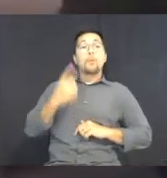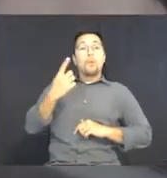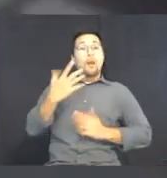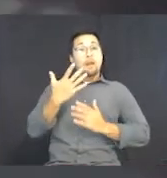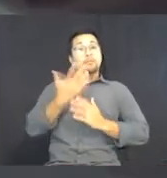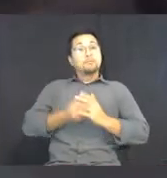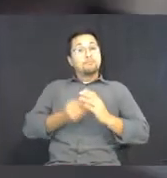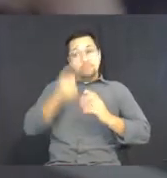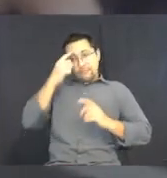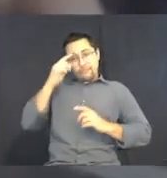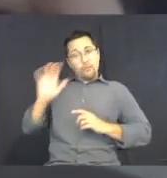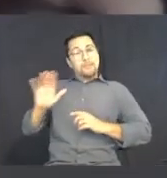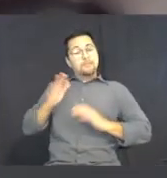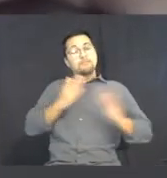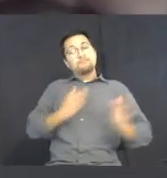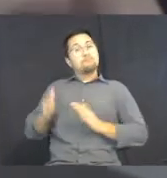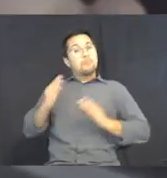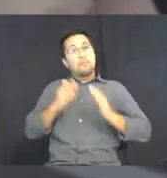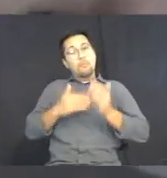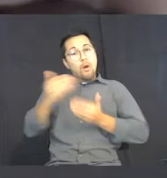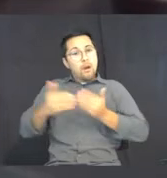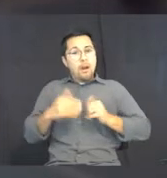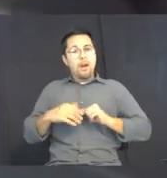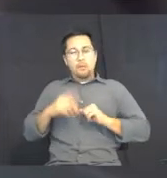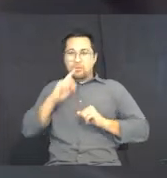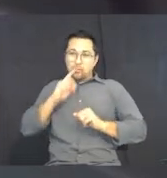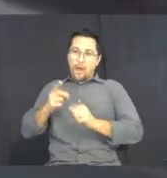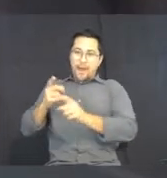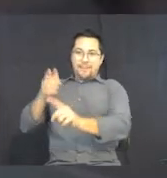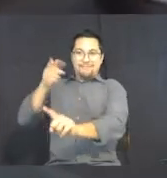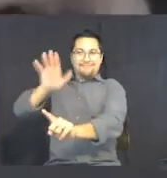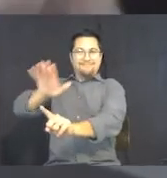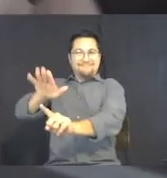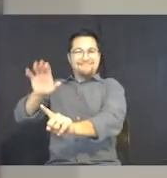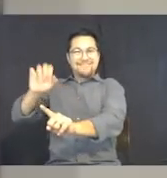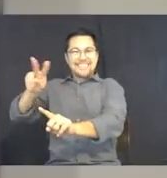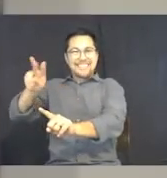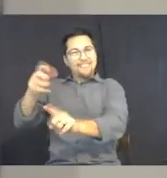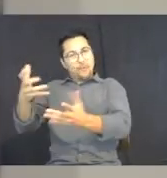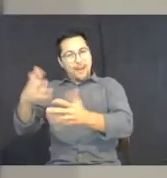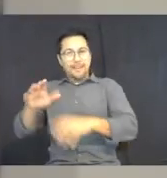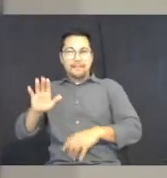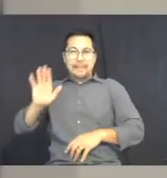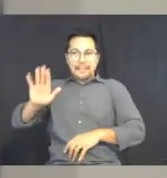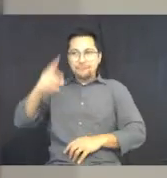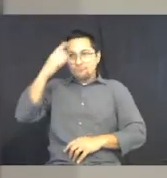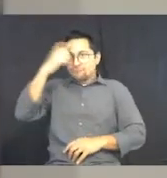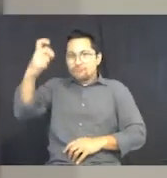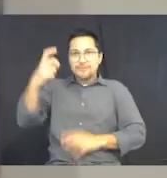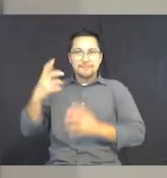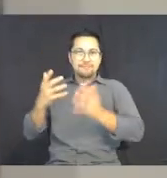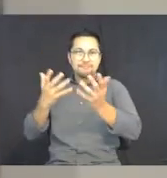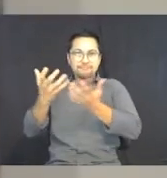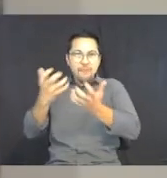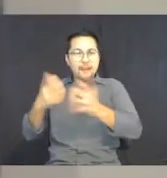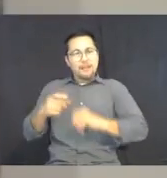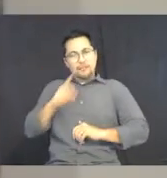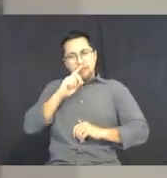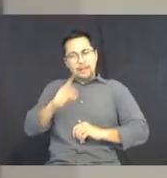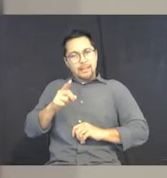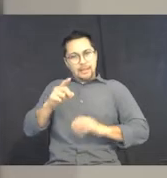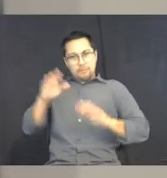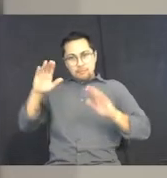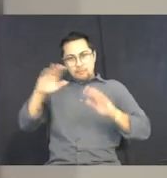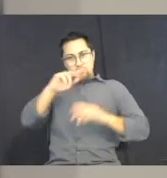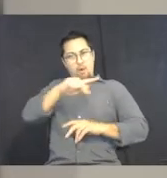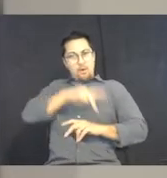became important, because the technology allowed Steve to be able to work within the limitations that he has, but